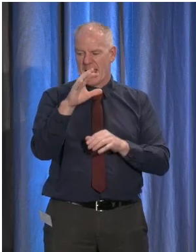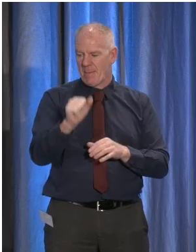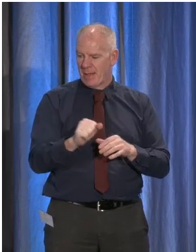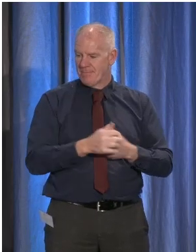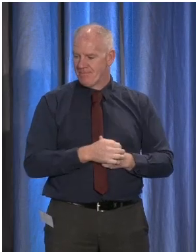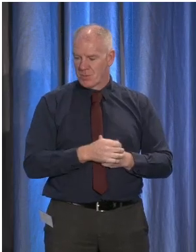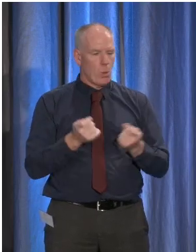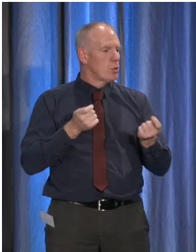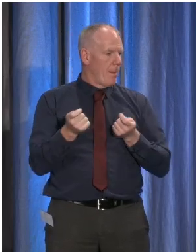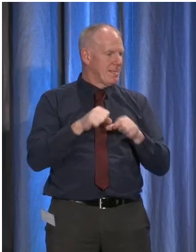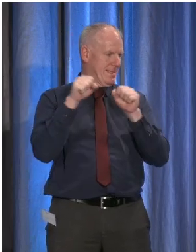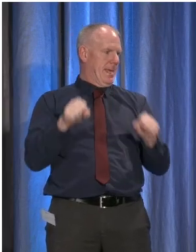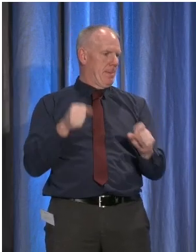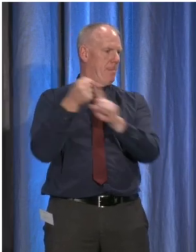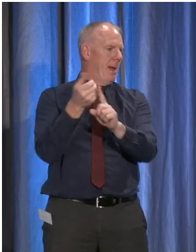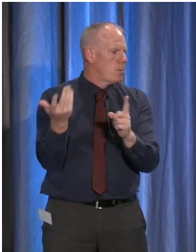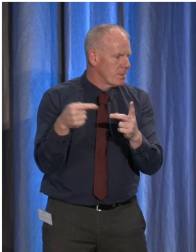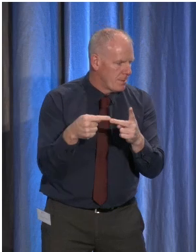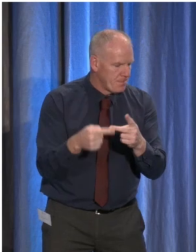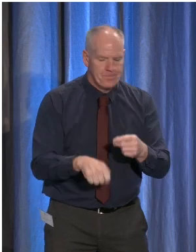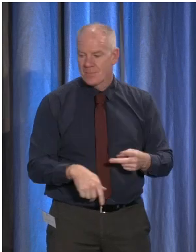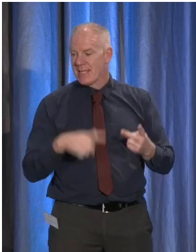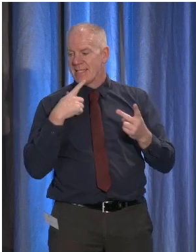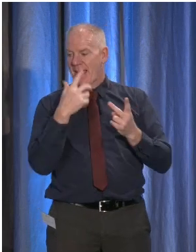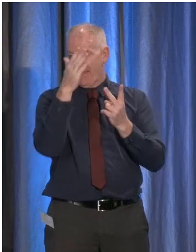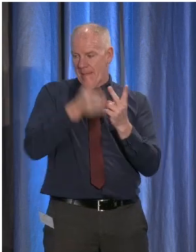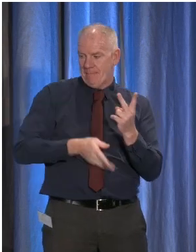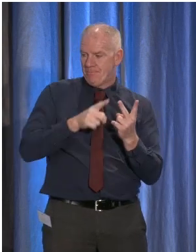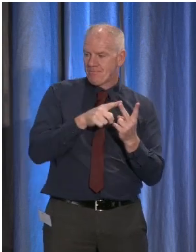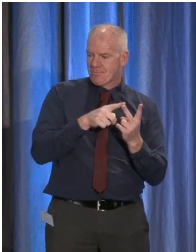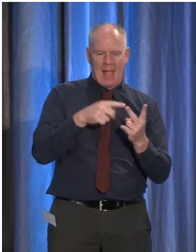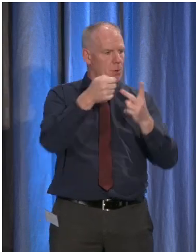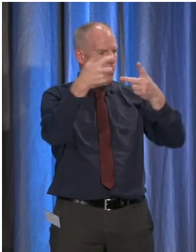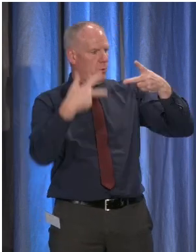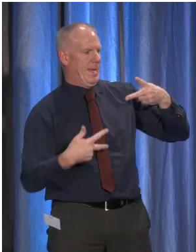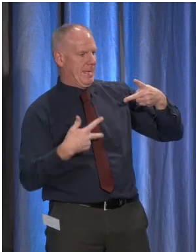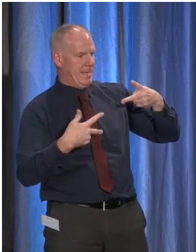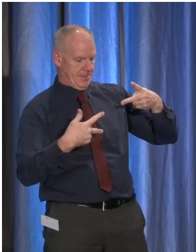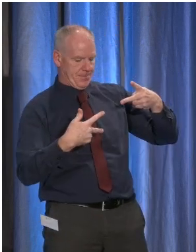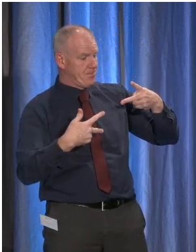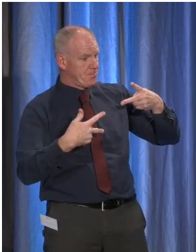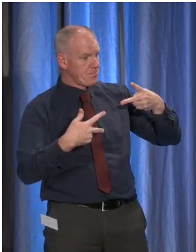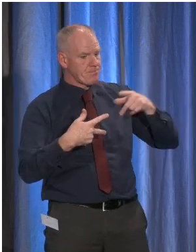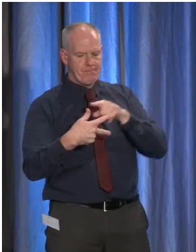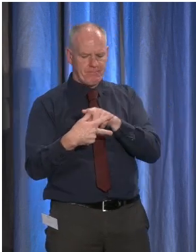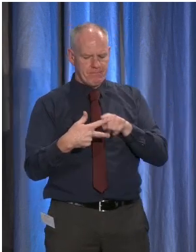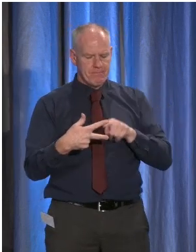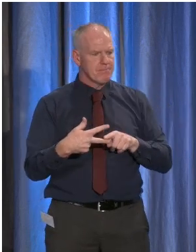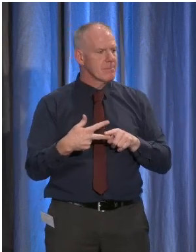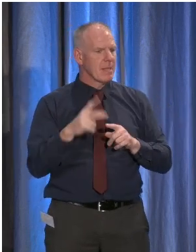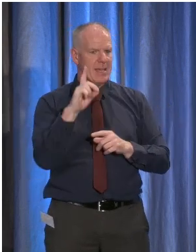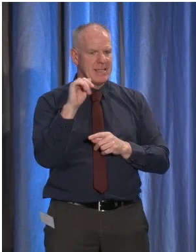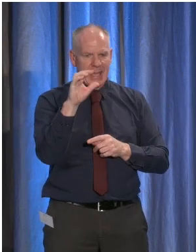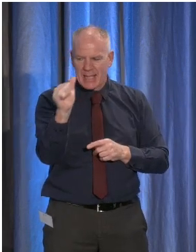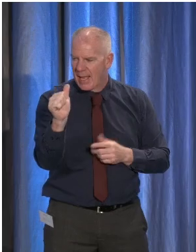The second chart summarises theme 2 and its 3 sub-themes. These sub-themes contain